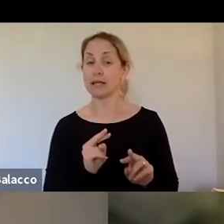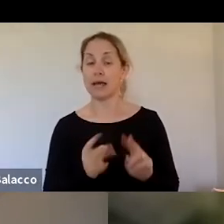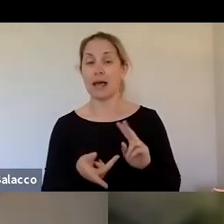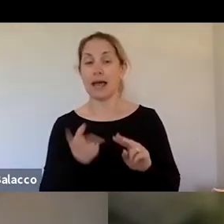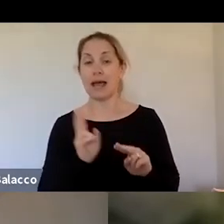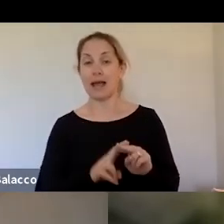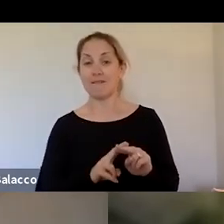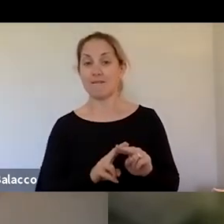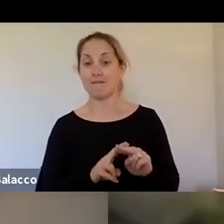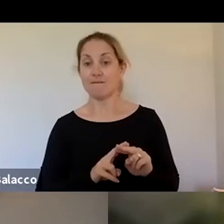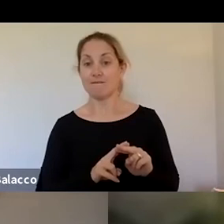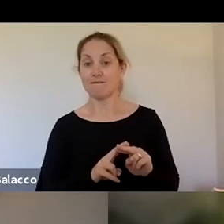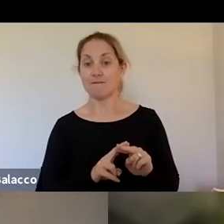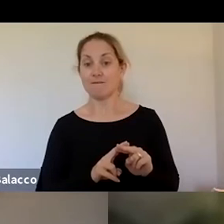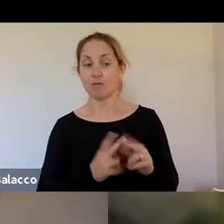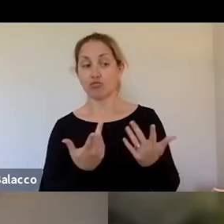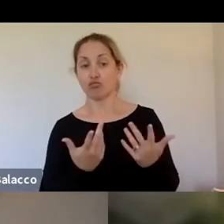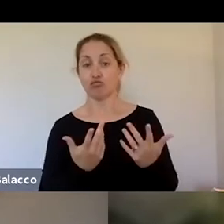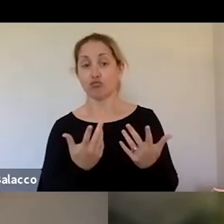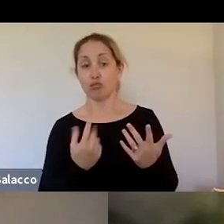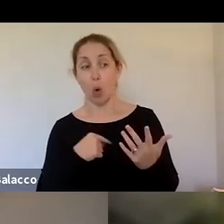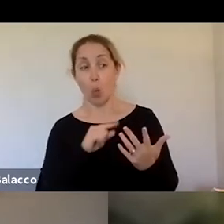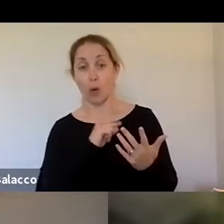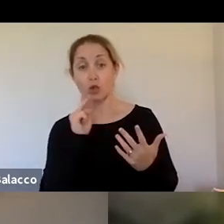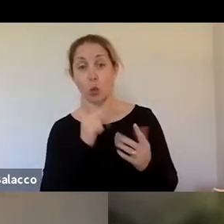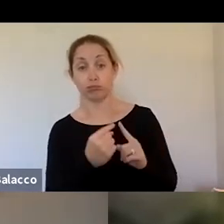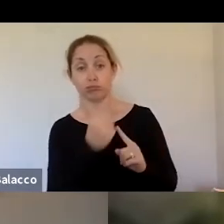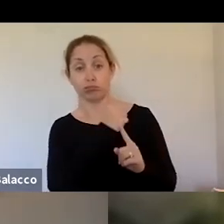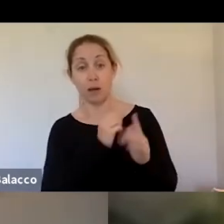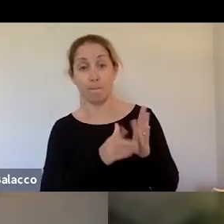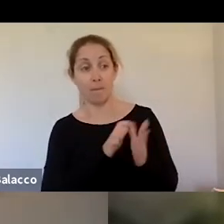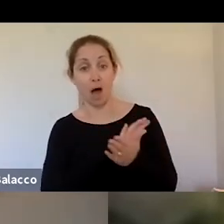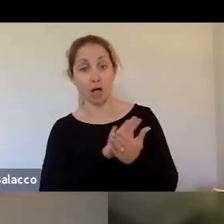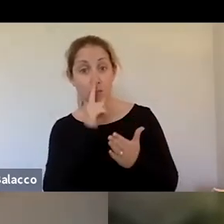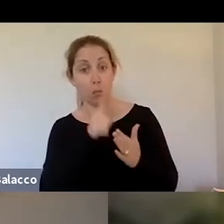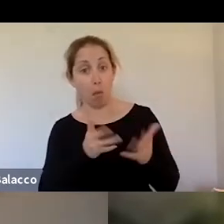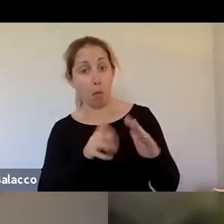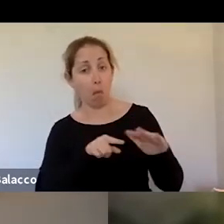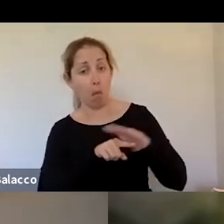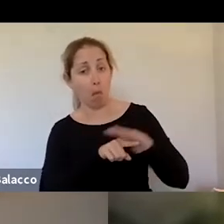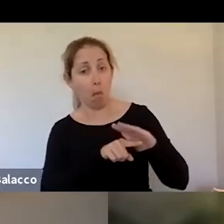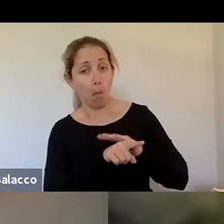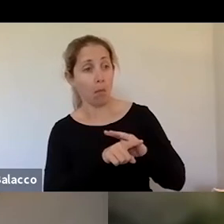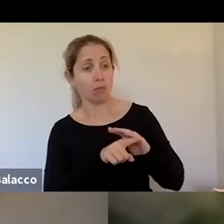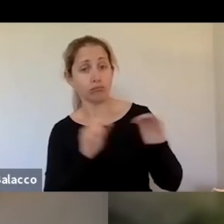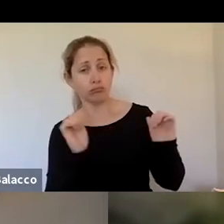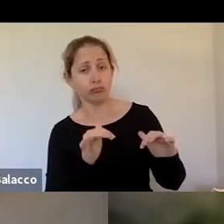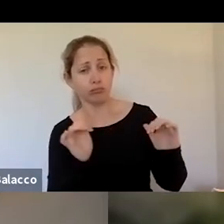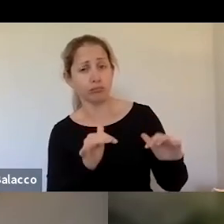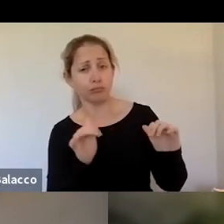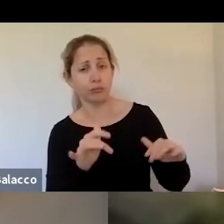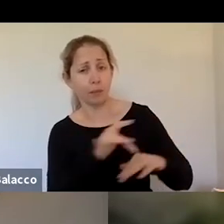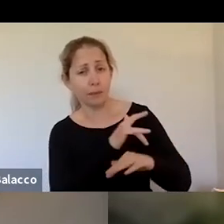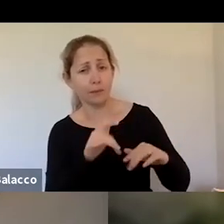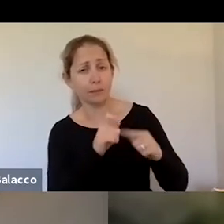those much higher attendance levels that we saw in March have been maintained into these winter months. It's sort of,